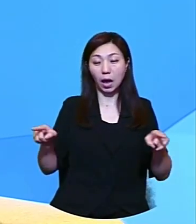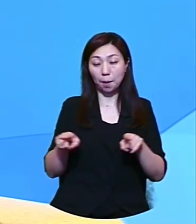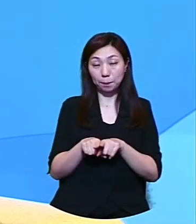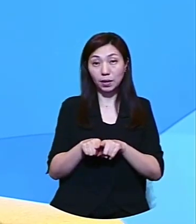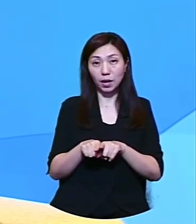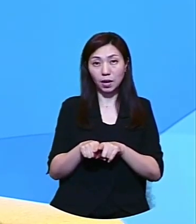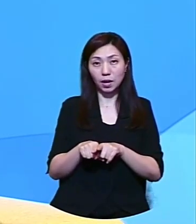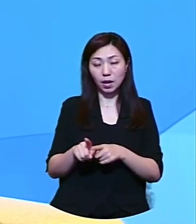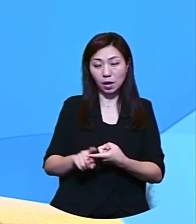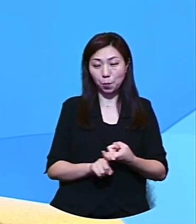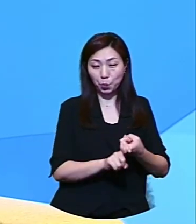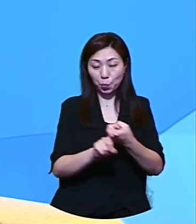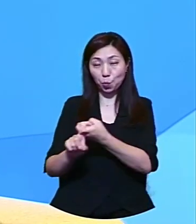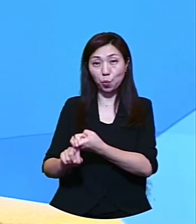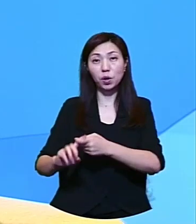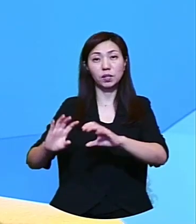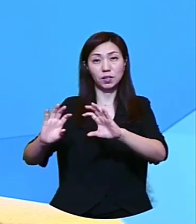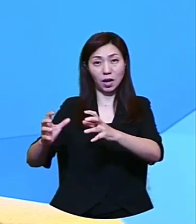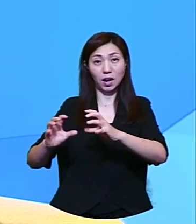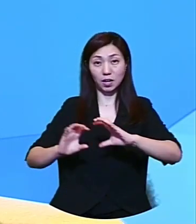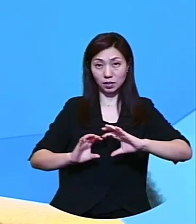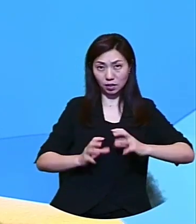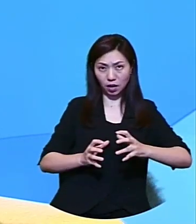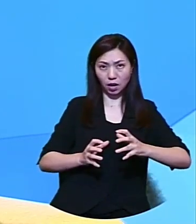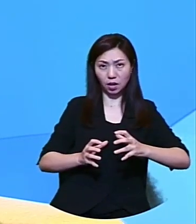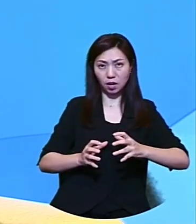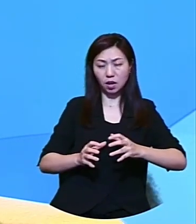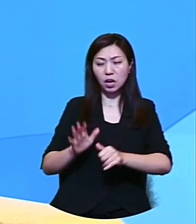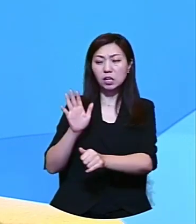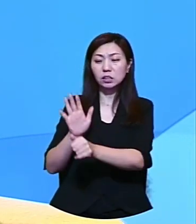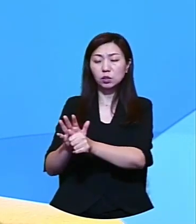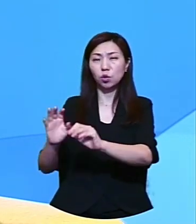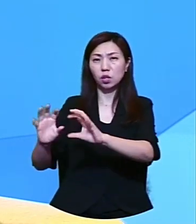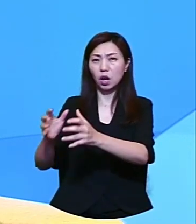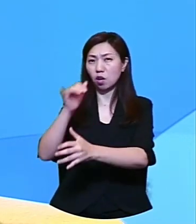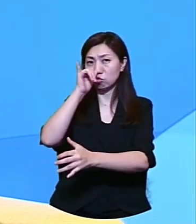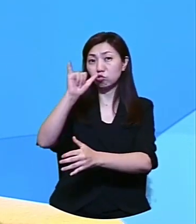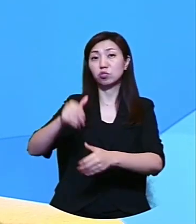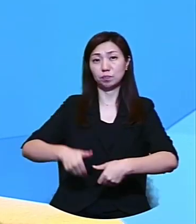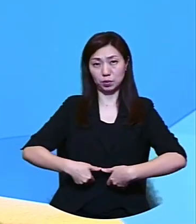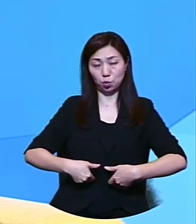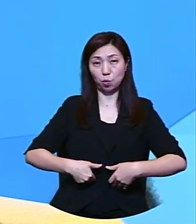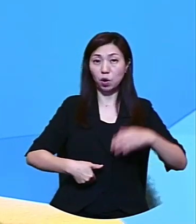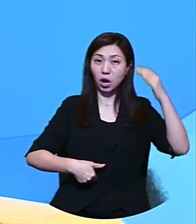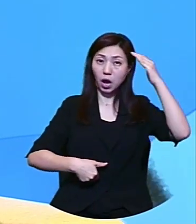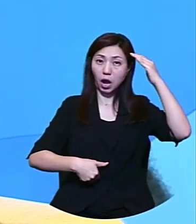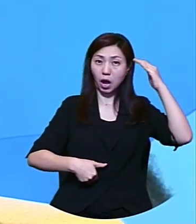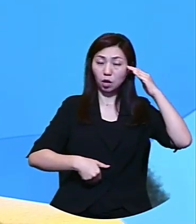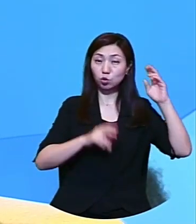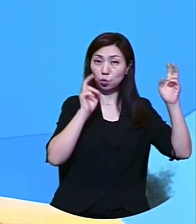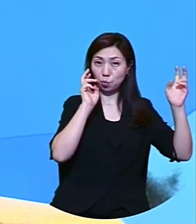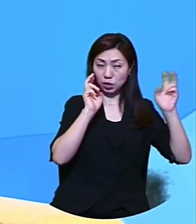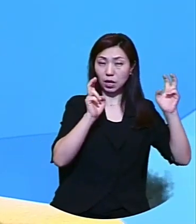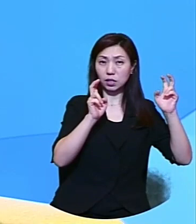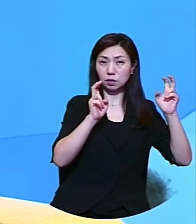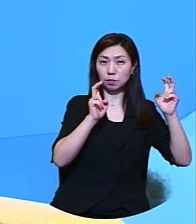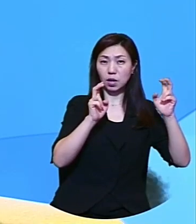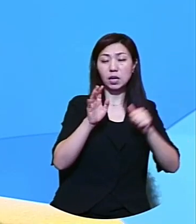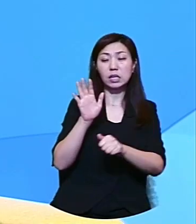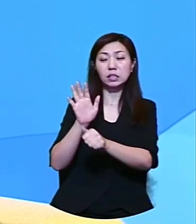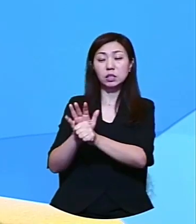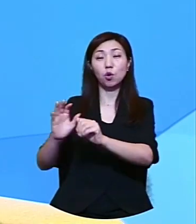companies, enterprises participating in this program, if they can find out or if they can set up the companies in our